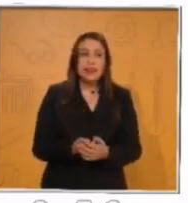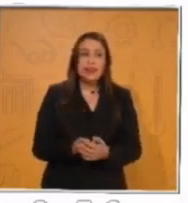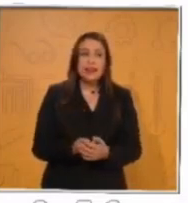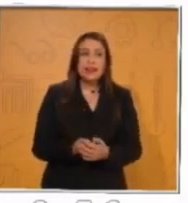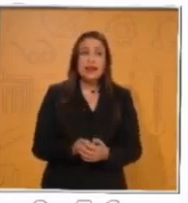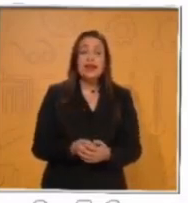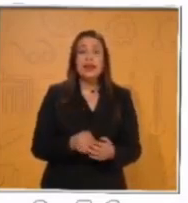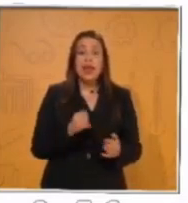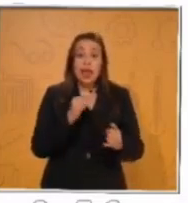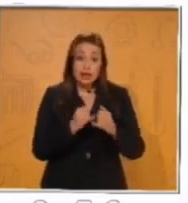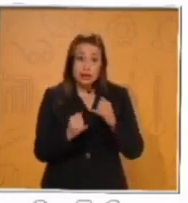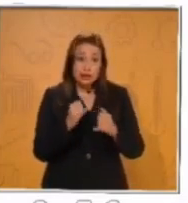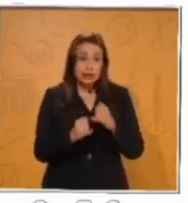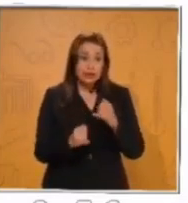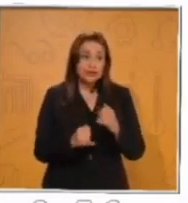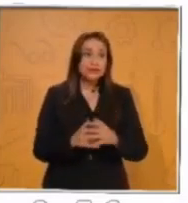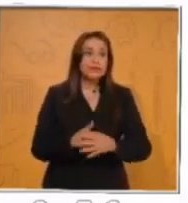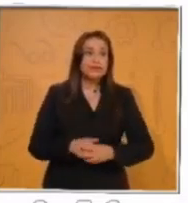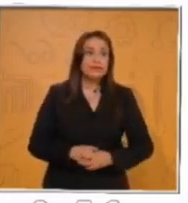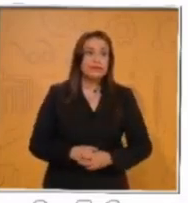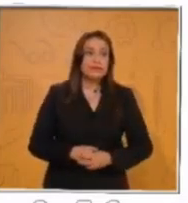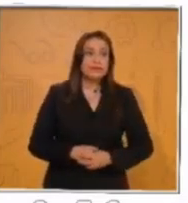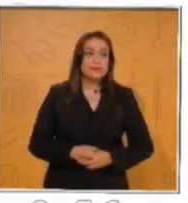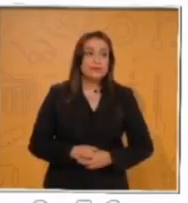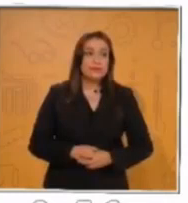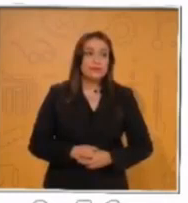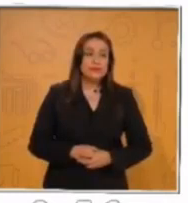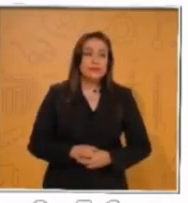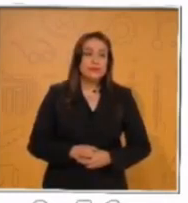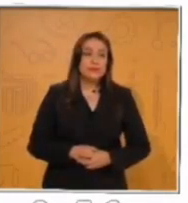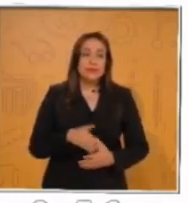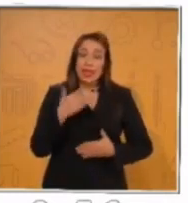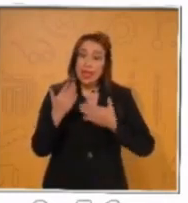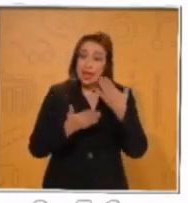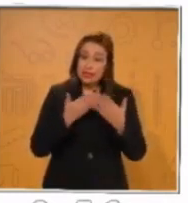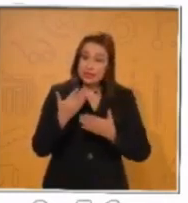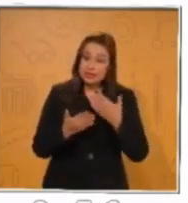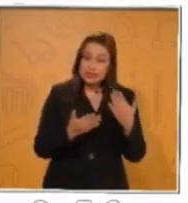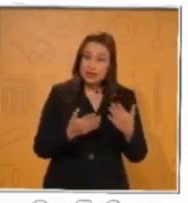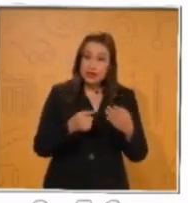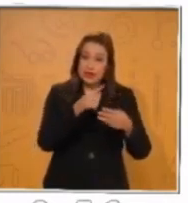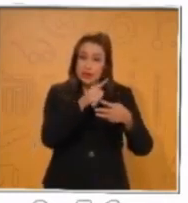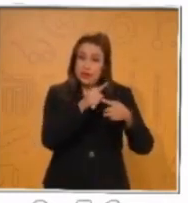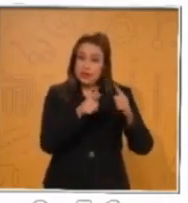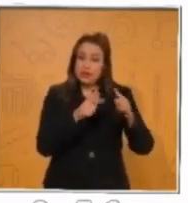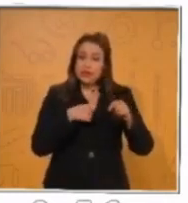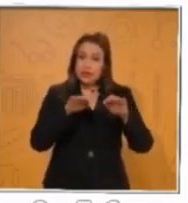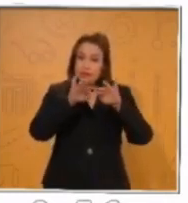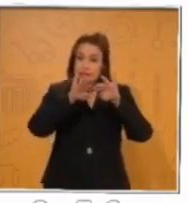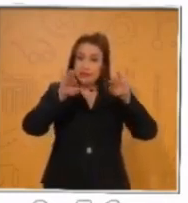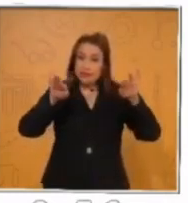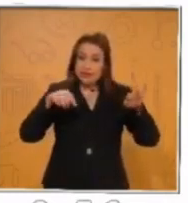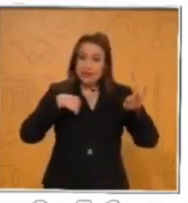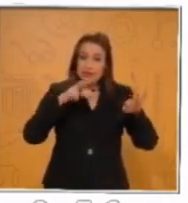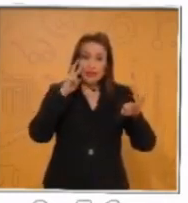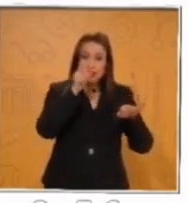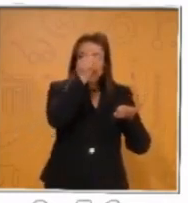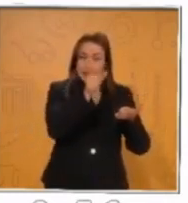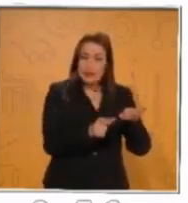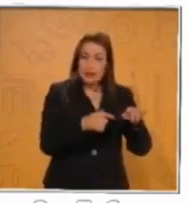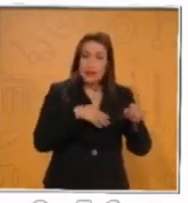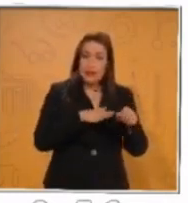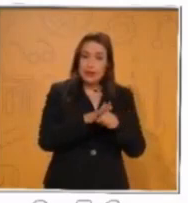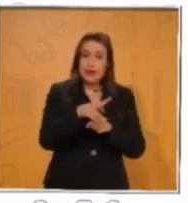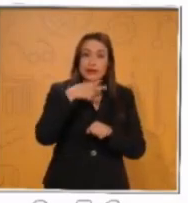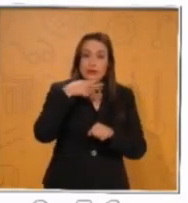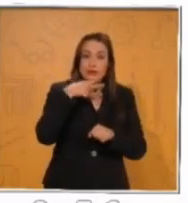Took, it's irregular. And studied, it's regular